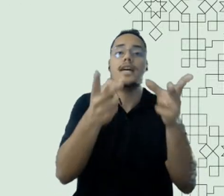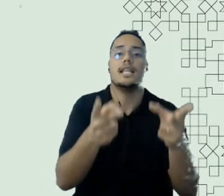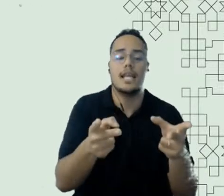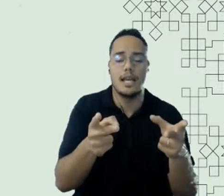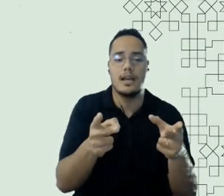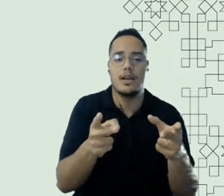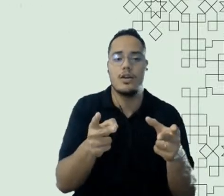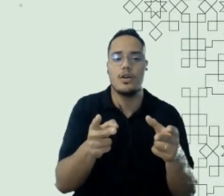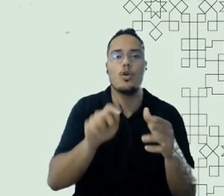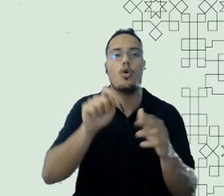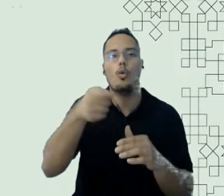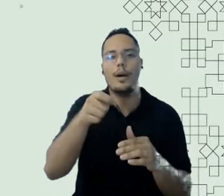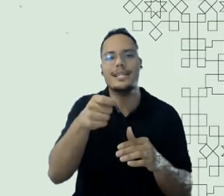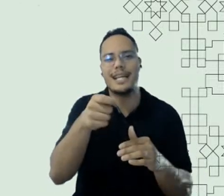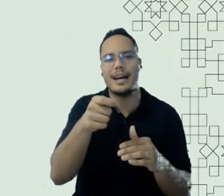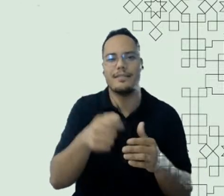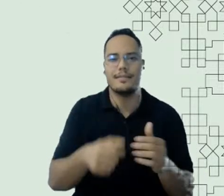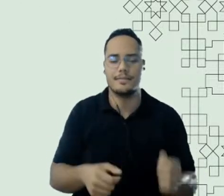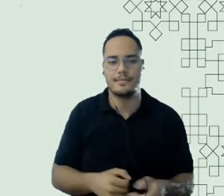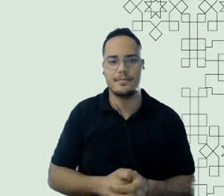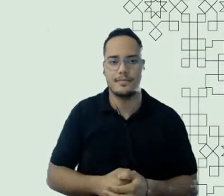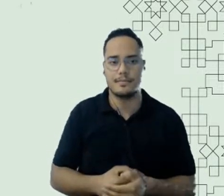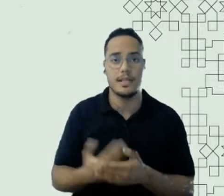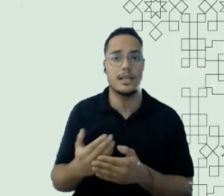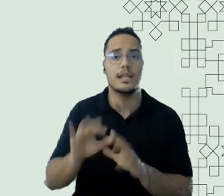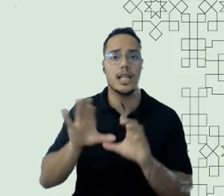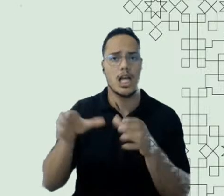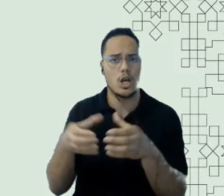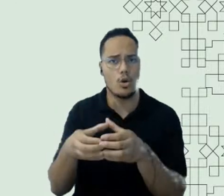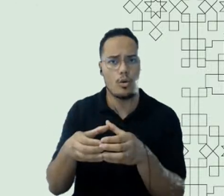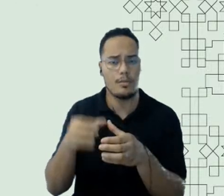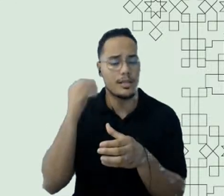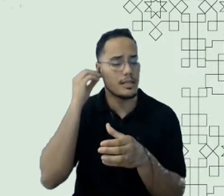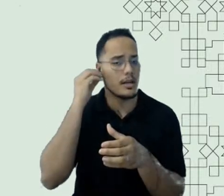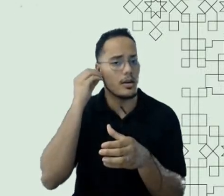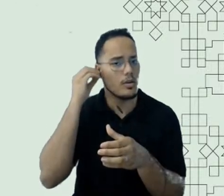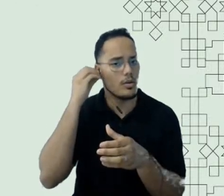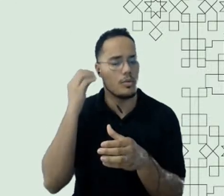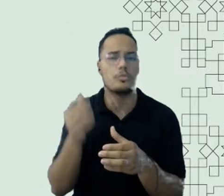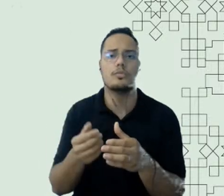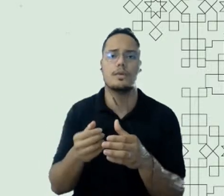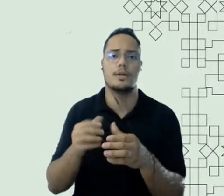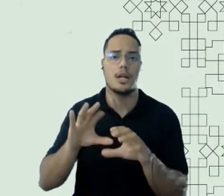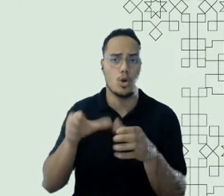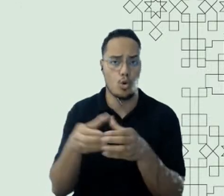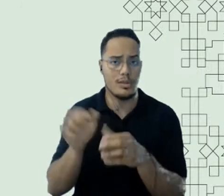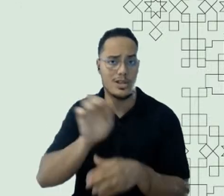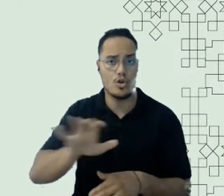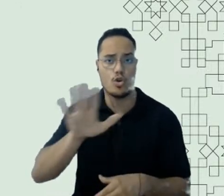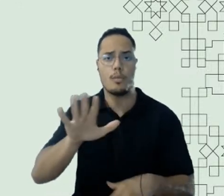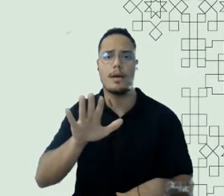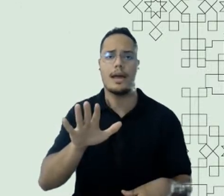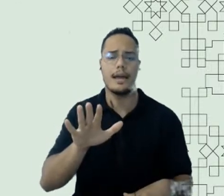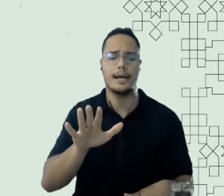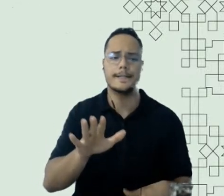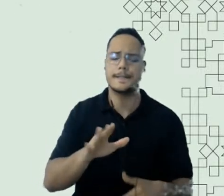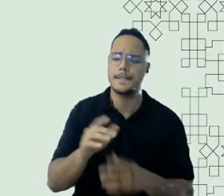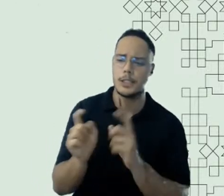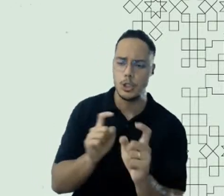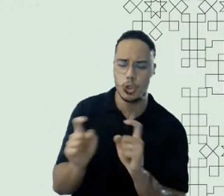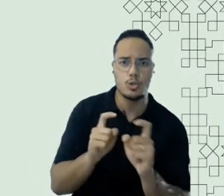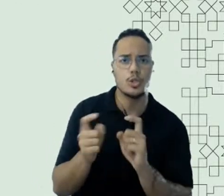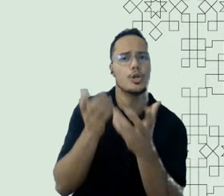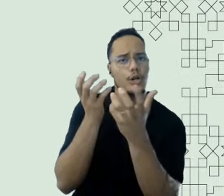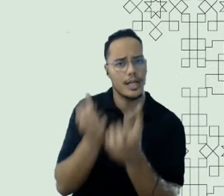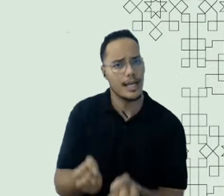of the value gap, and so put forward this Article 17 that was fiercely contested